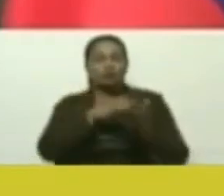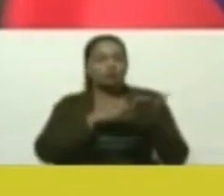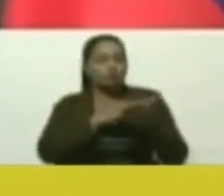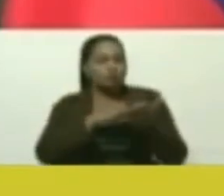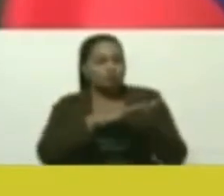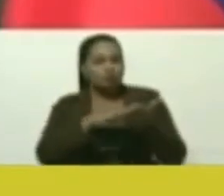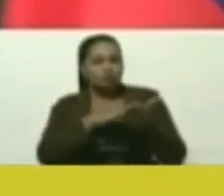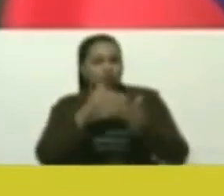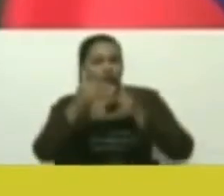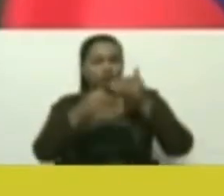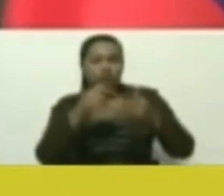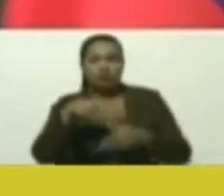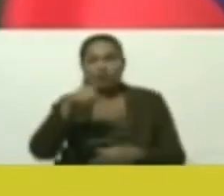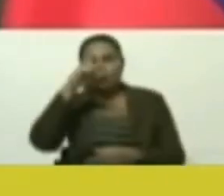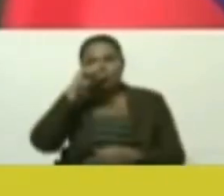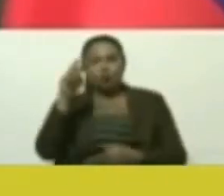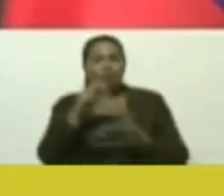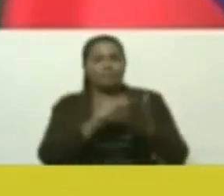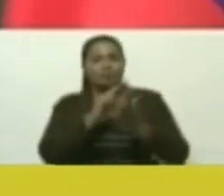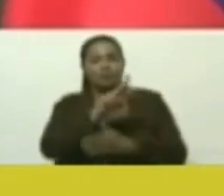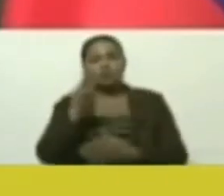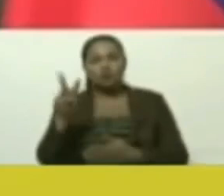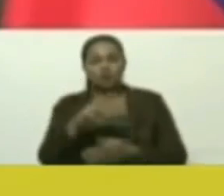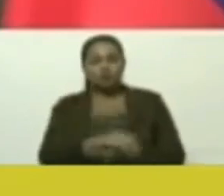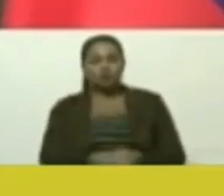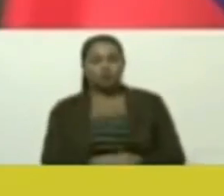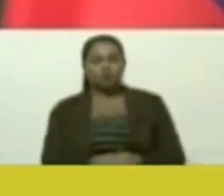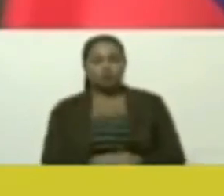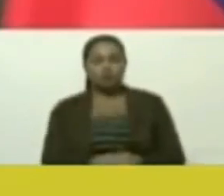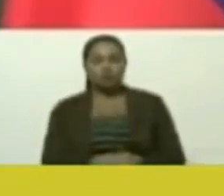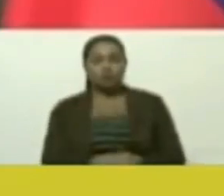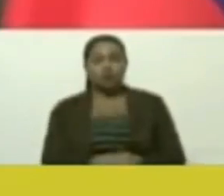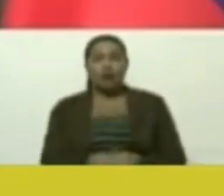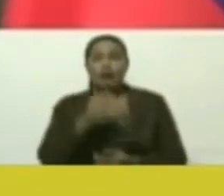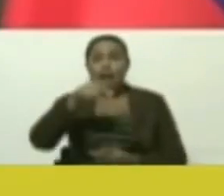to these first symptoms of recovery. In